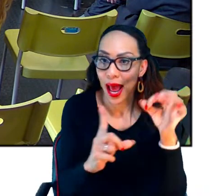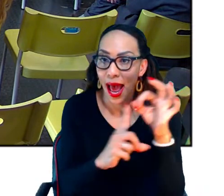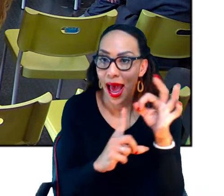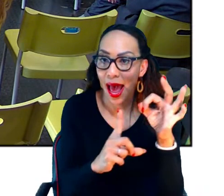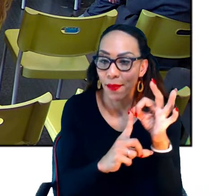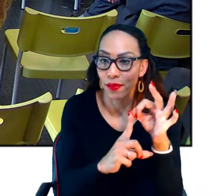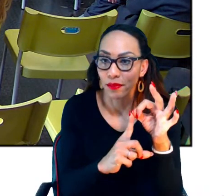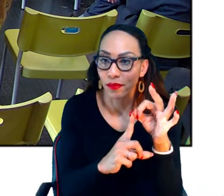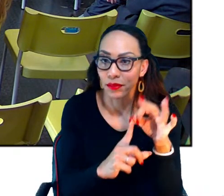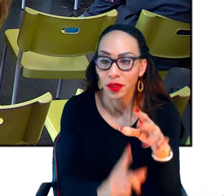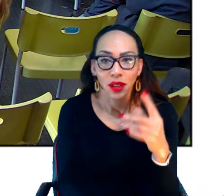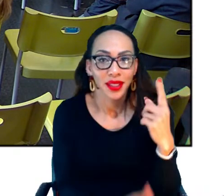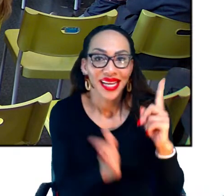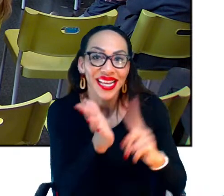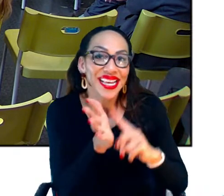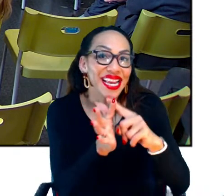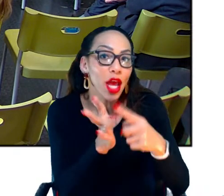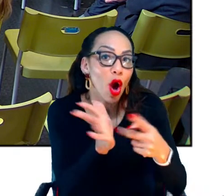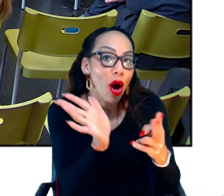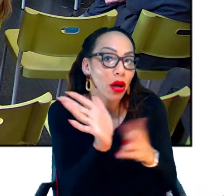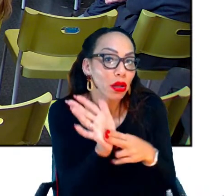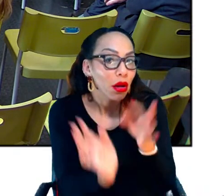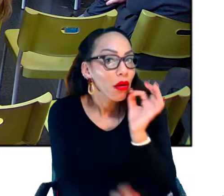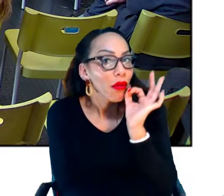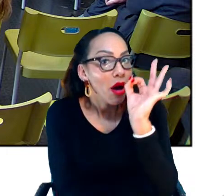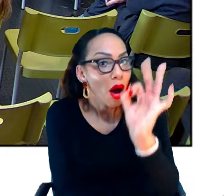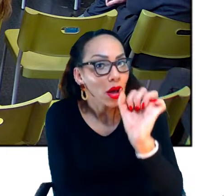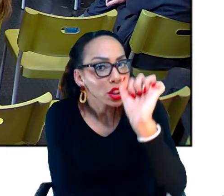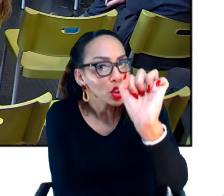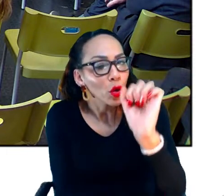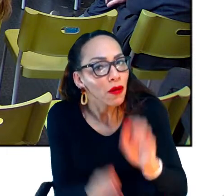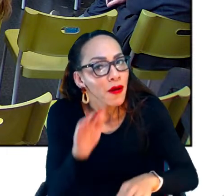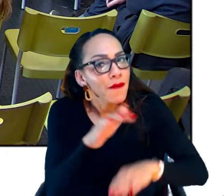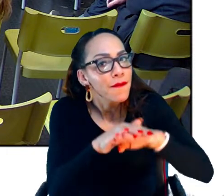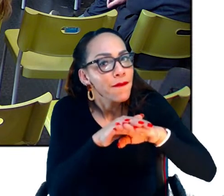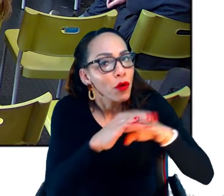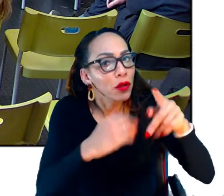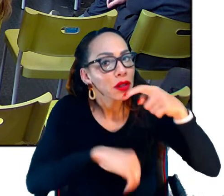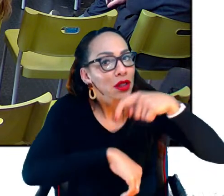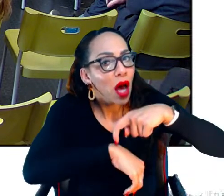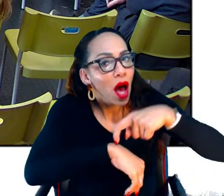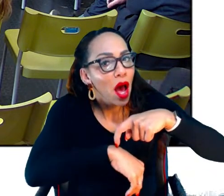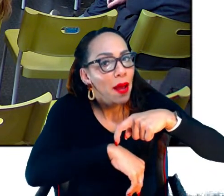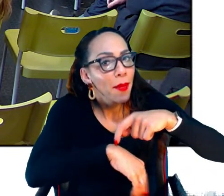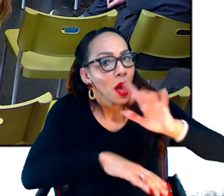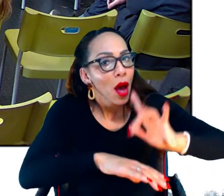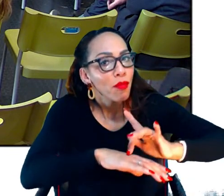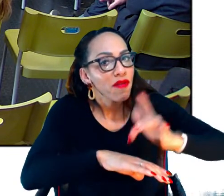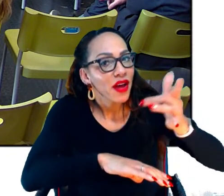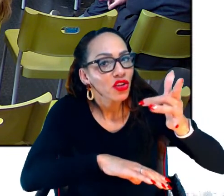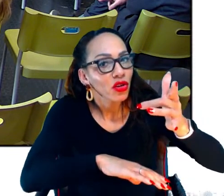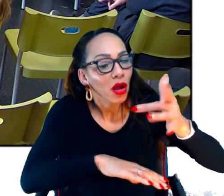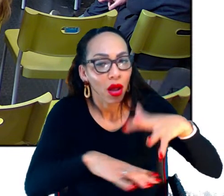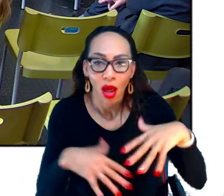full-time profession, and if so, how did you go from starting out as a self-taught photographer to being a full-time artist?